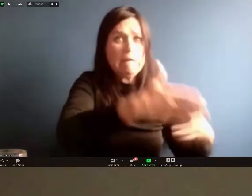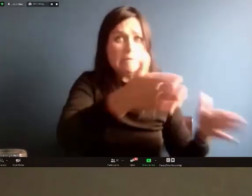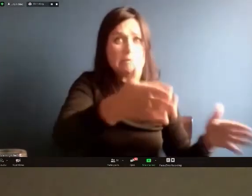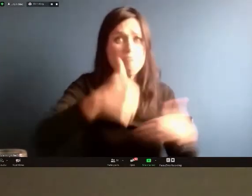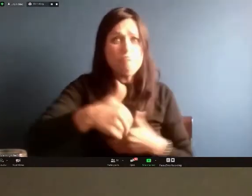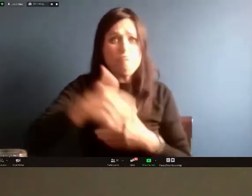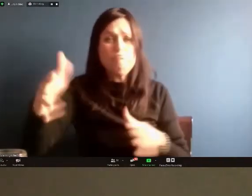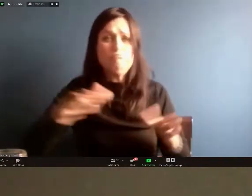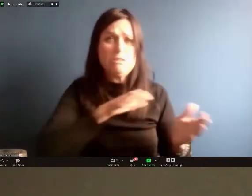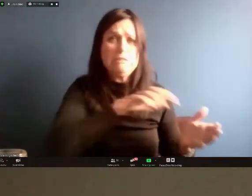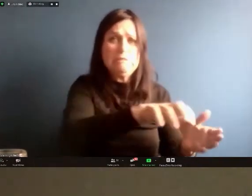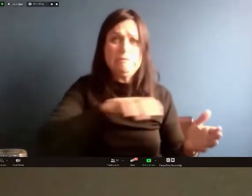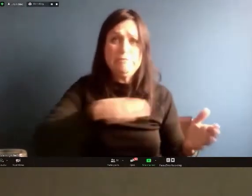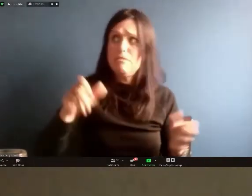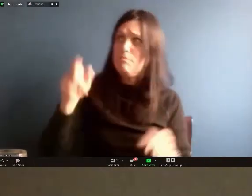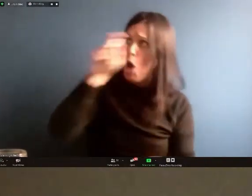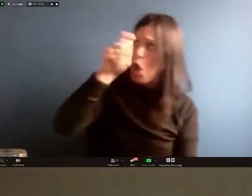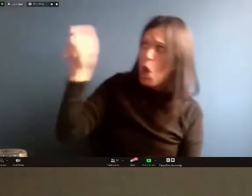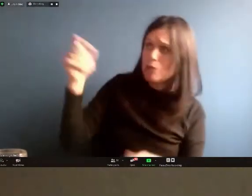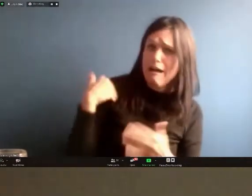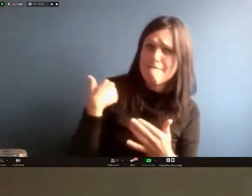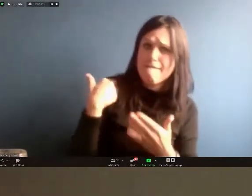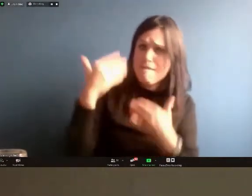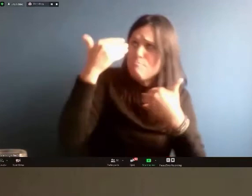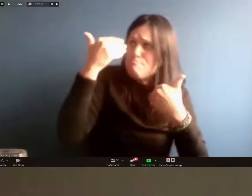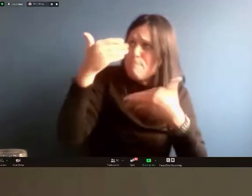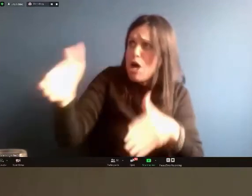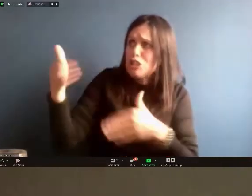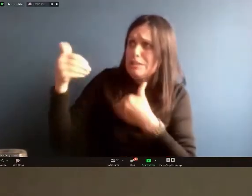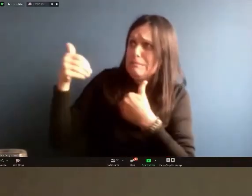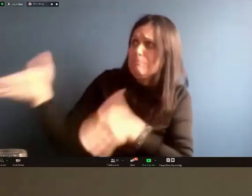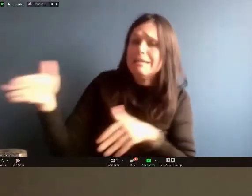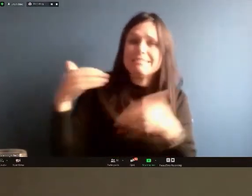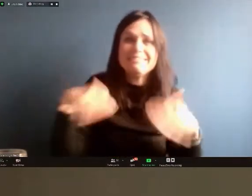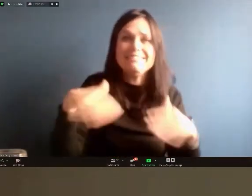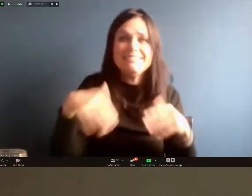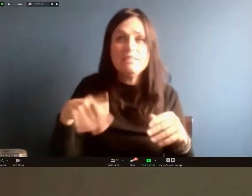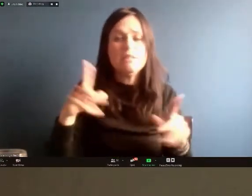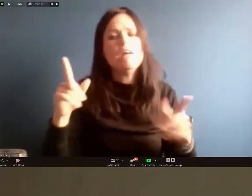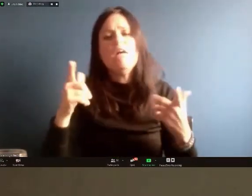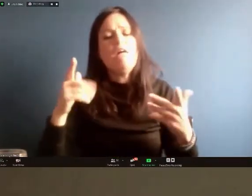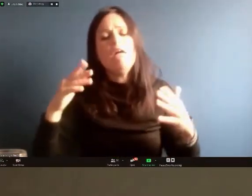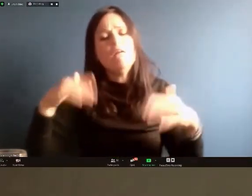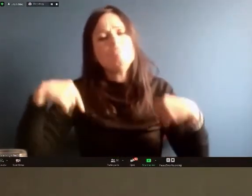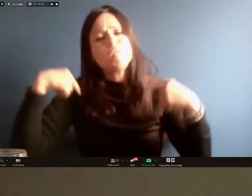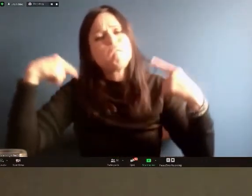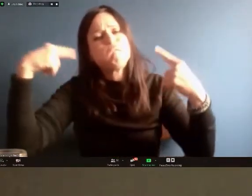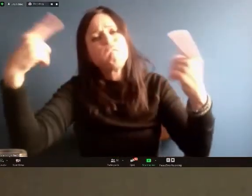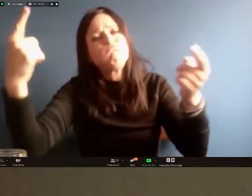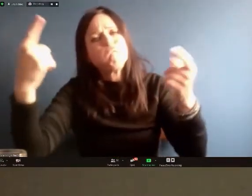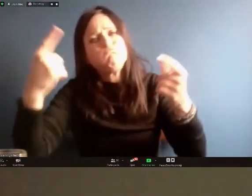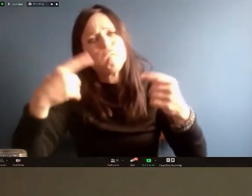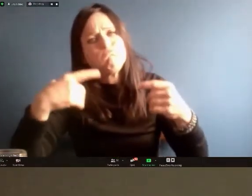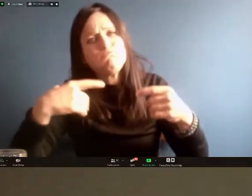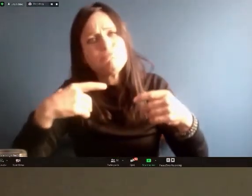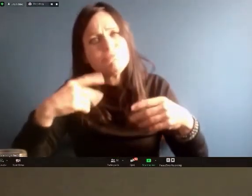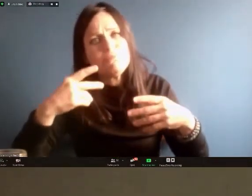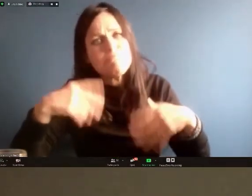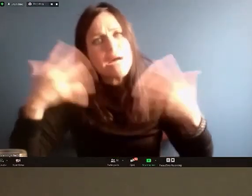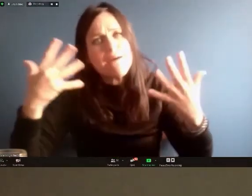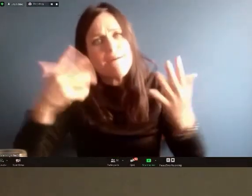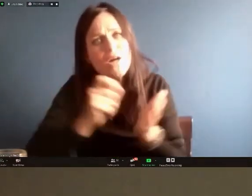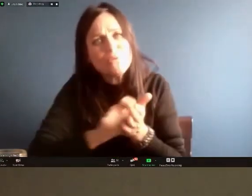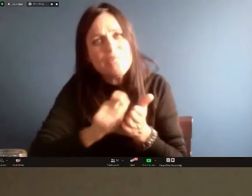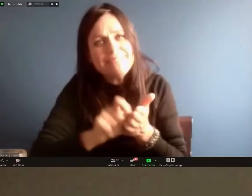that closet right here full of my journals. I have not kept a journal for years, but I think I wrote in a diary from the time